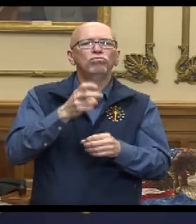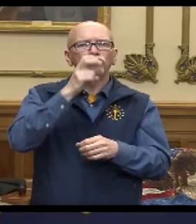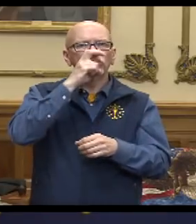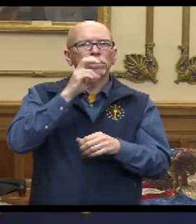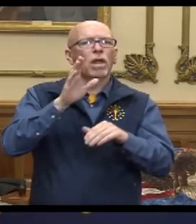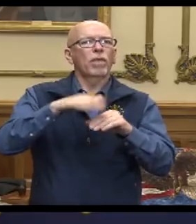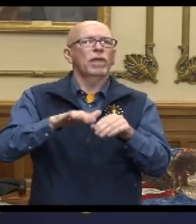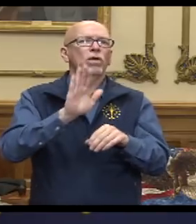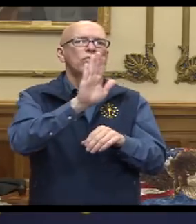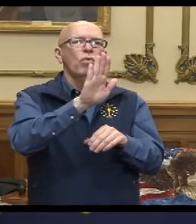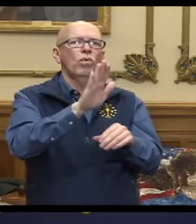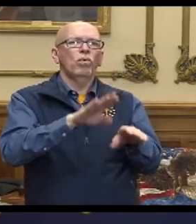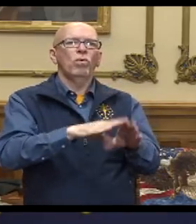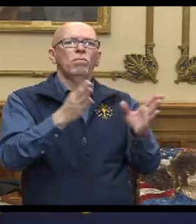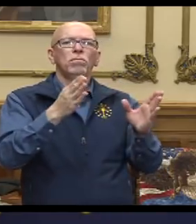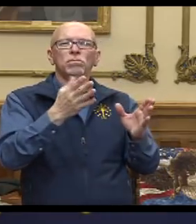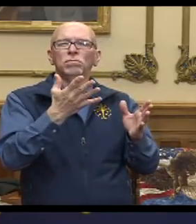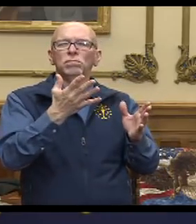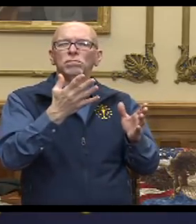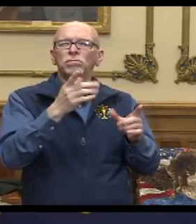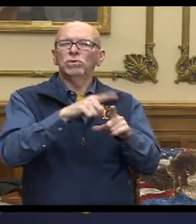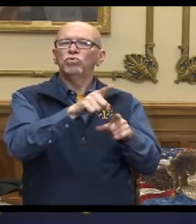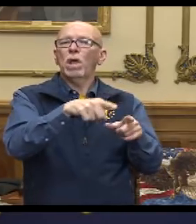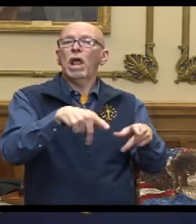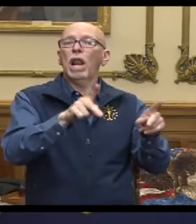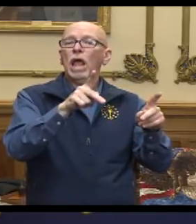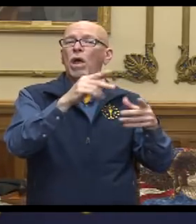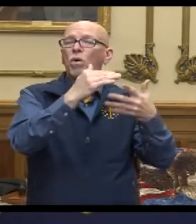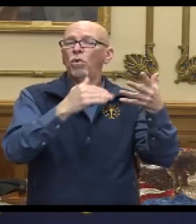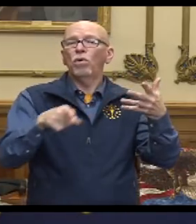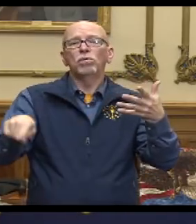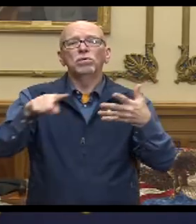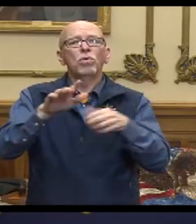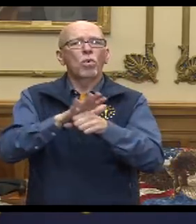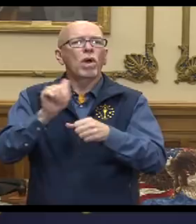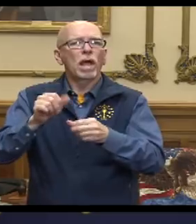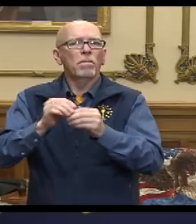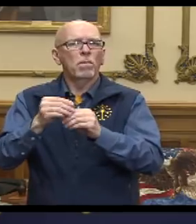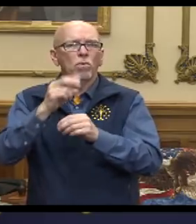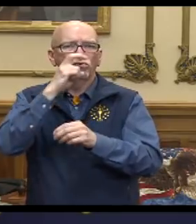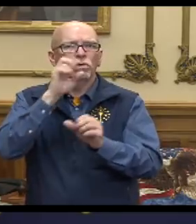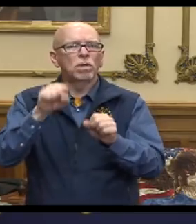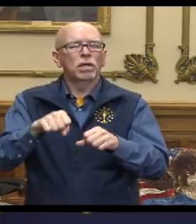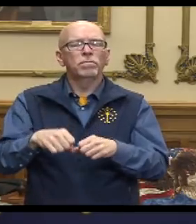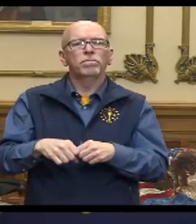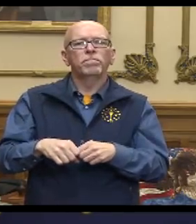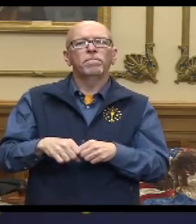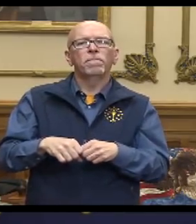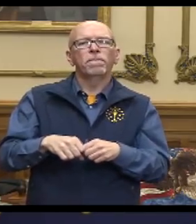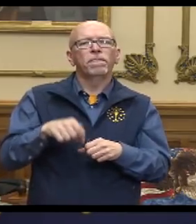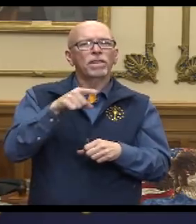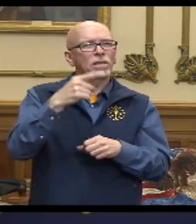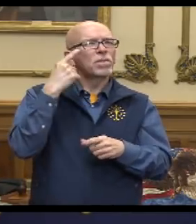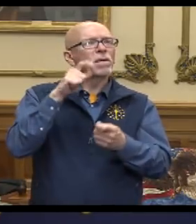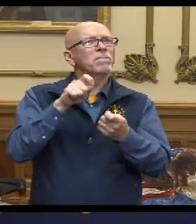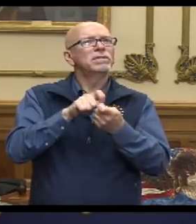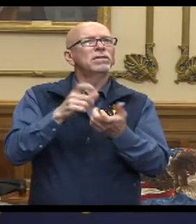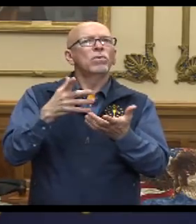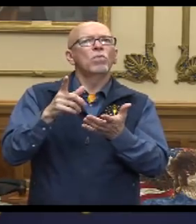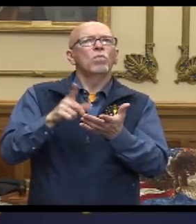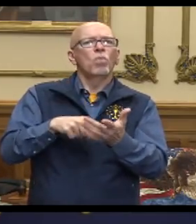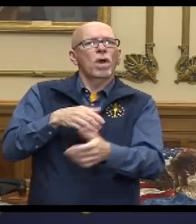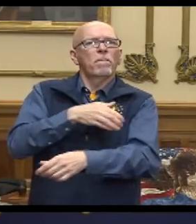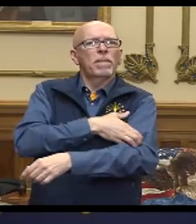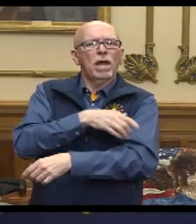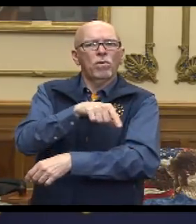strict regulations than what you're allowing in these steps that you're rolling out here today. Sure. Can you talk specifically about what power they